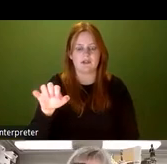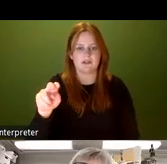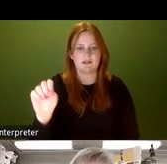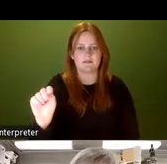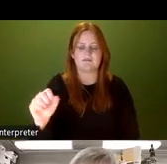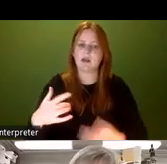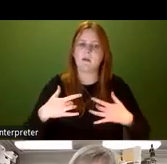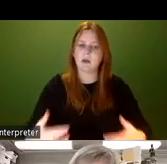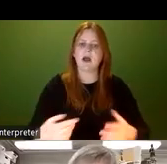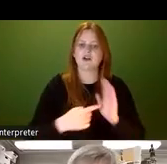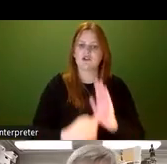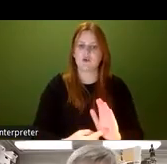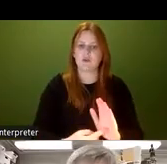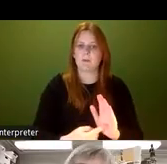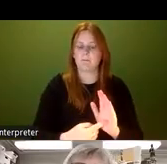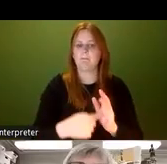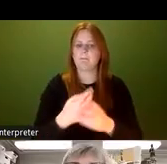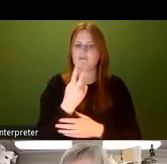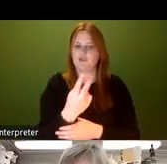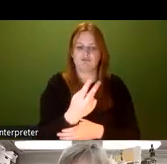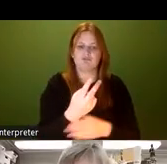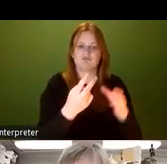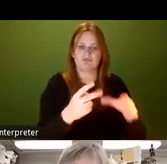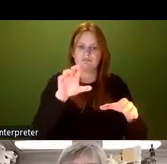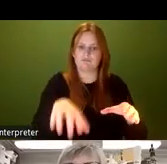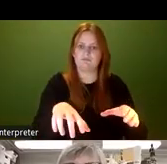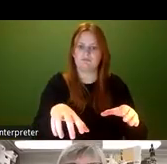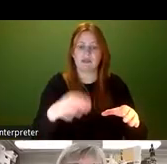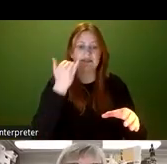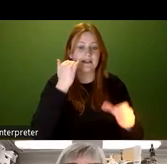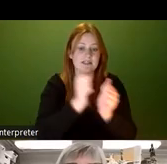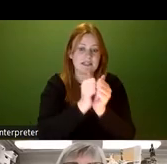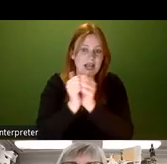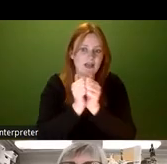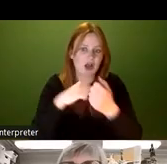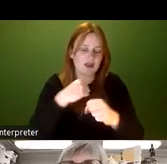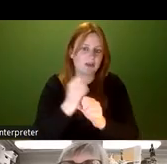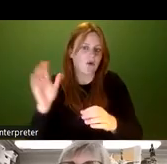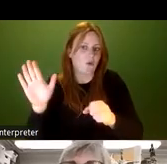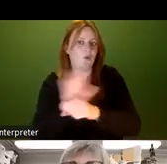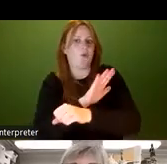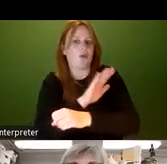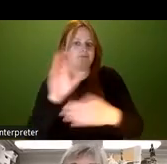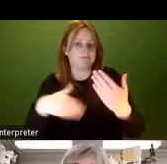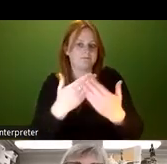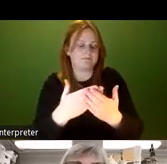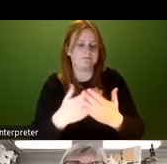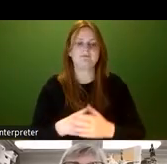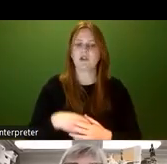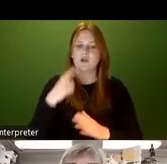if together they would make a whole. And you'll see here the inserts, the